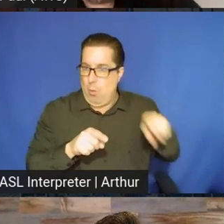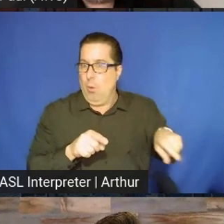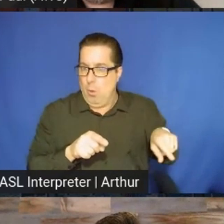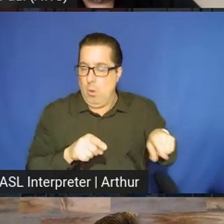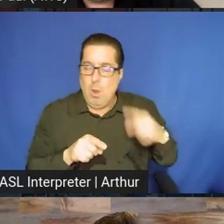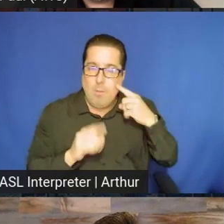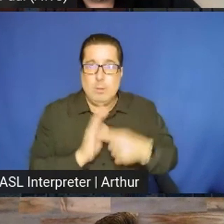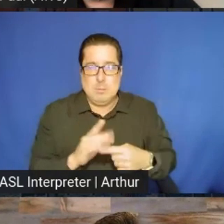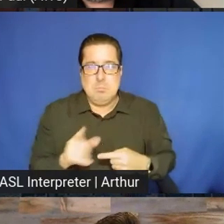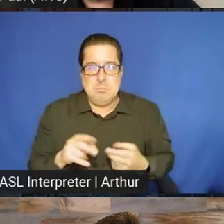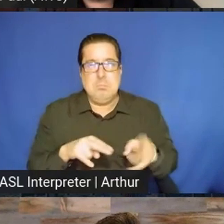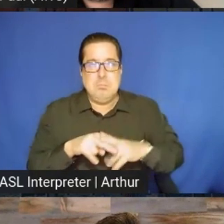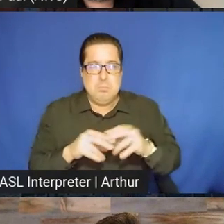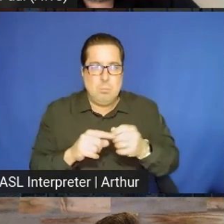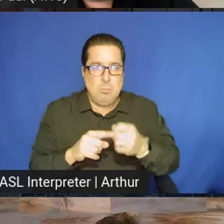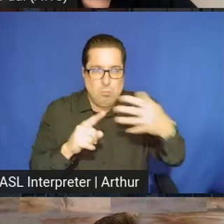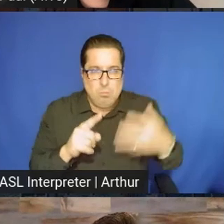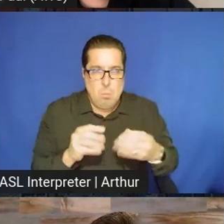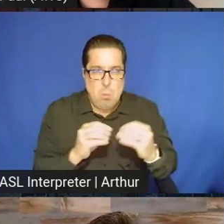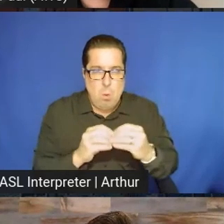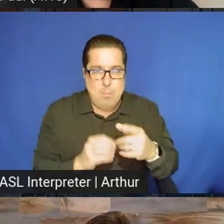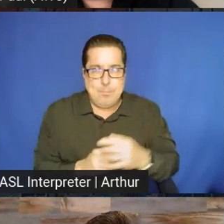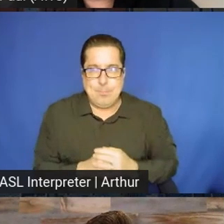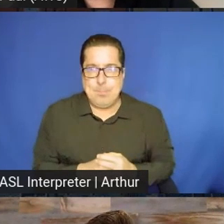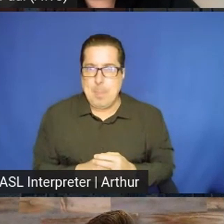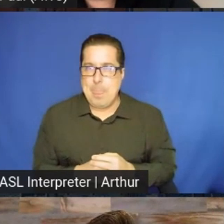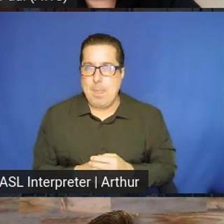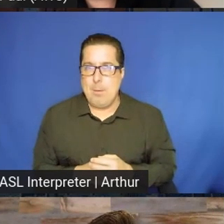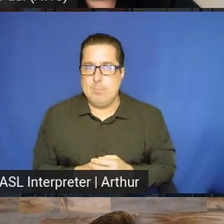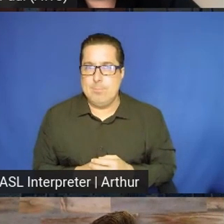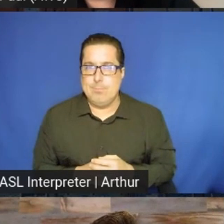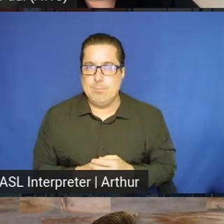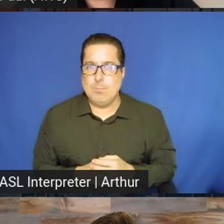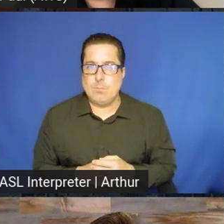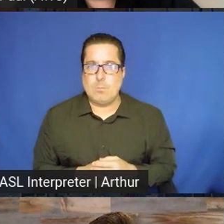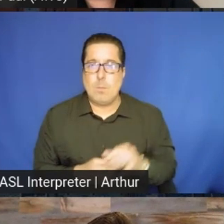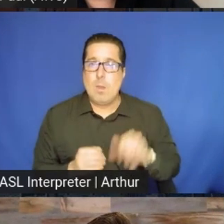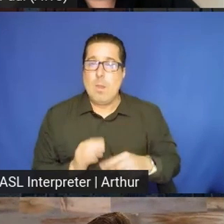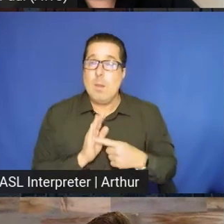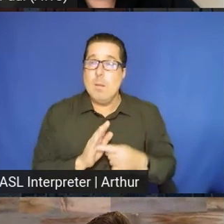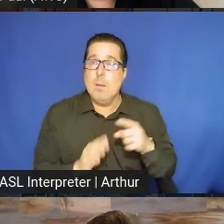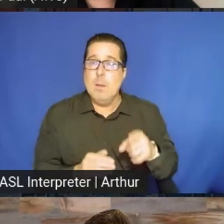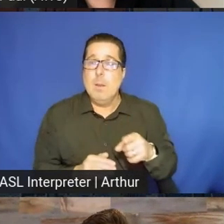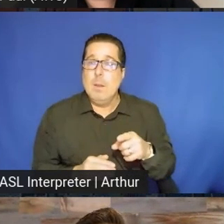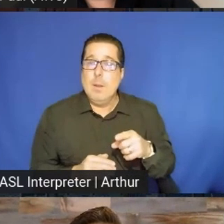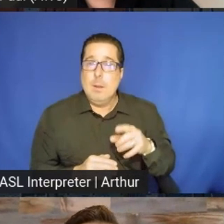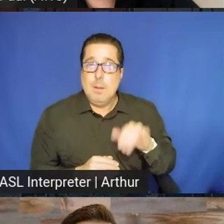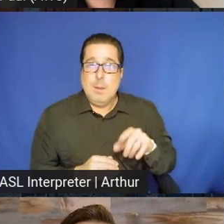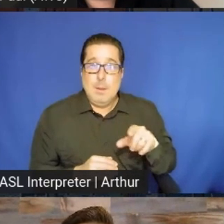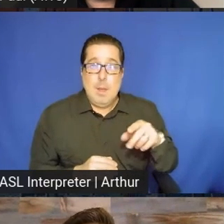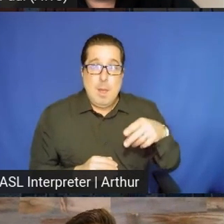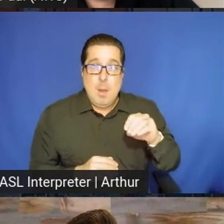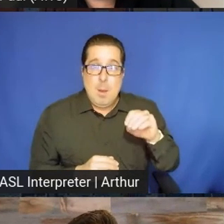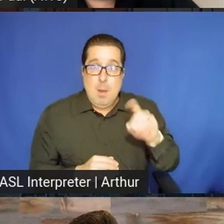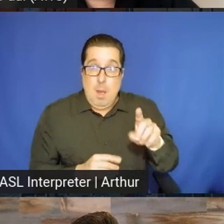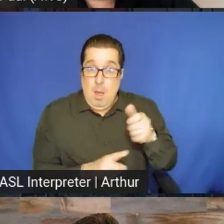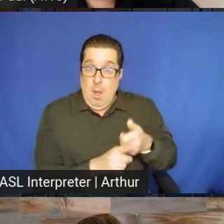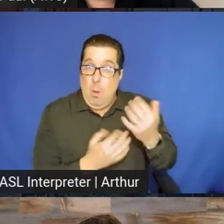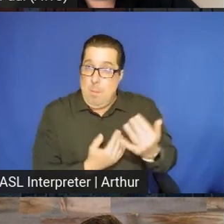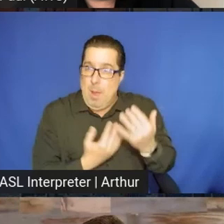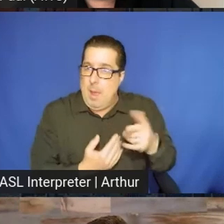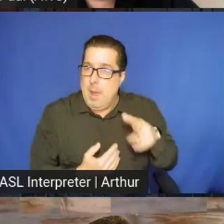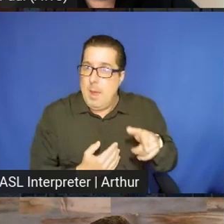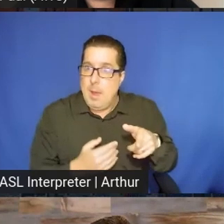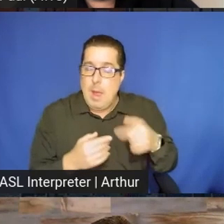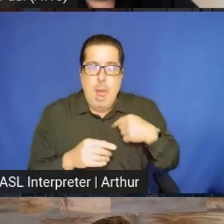want to keep building it out a little bit, Urshad, here in this example, the pending pod said, all right, well, we actually have room for one, so let's